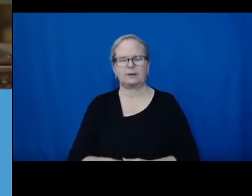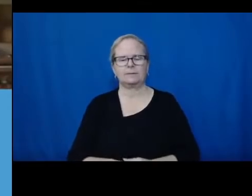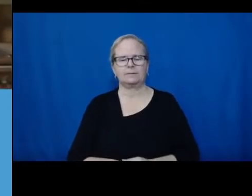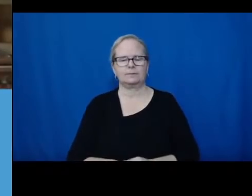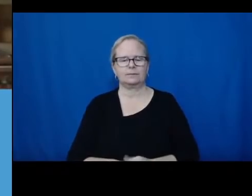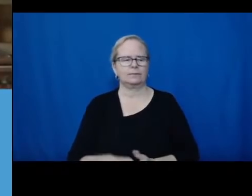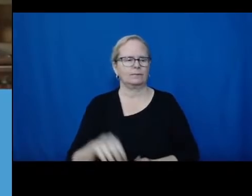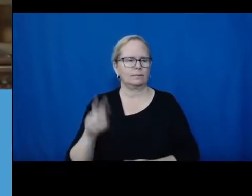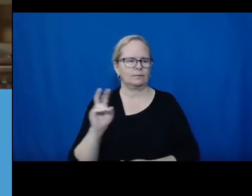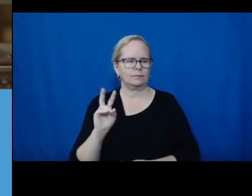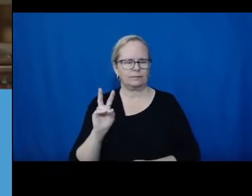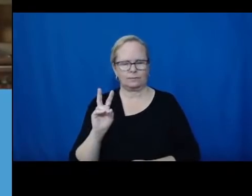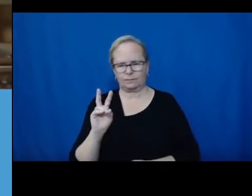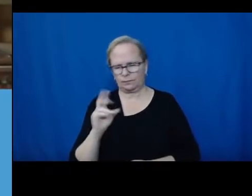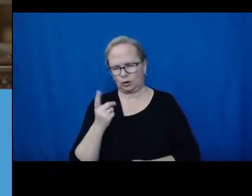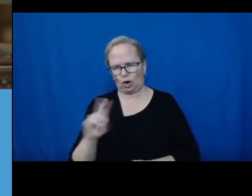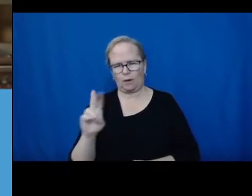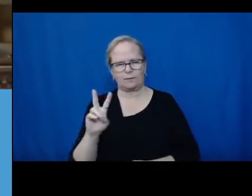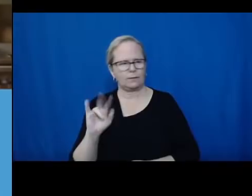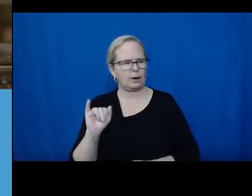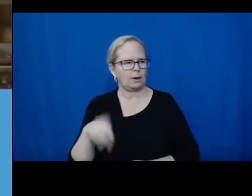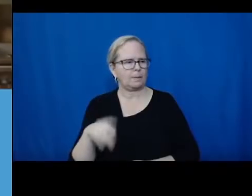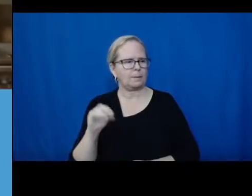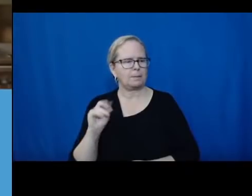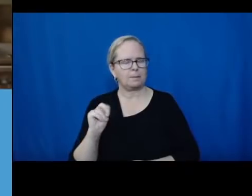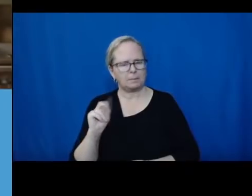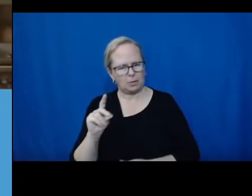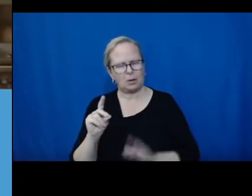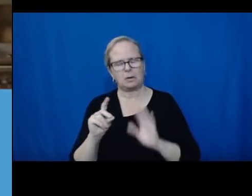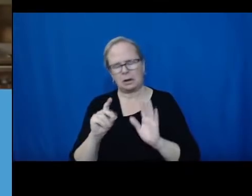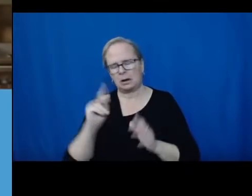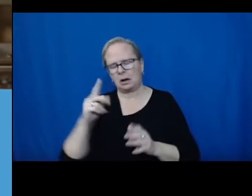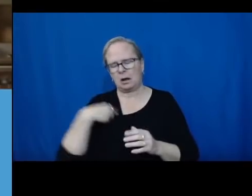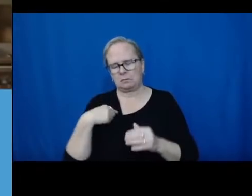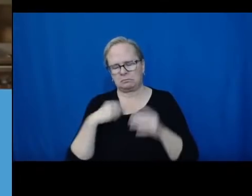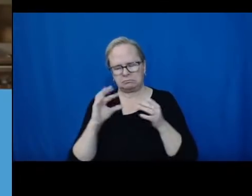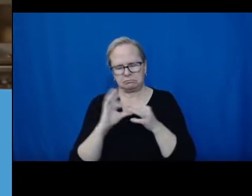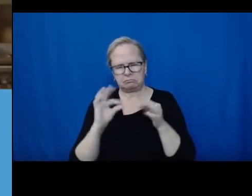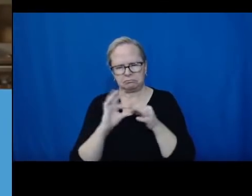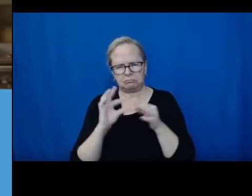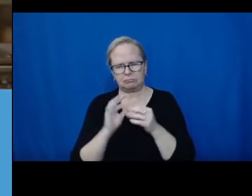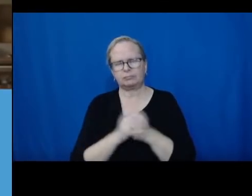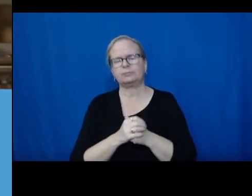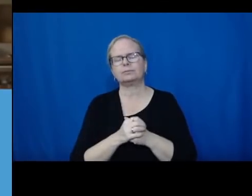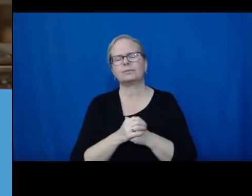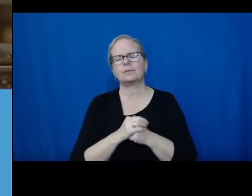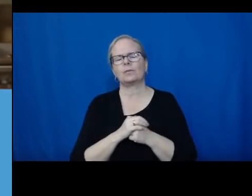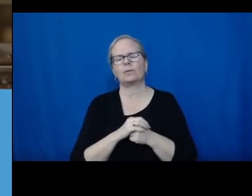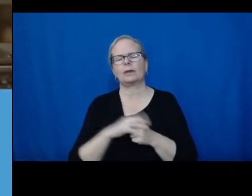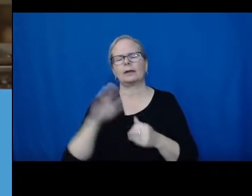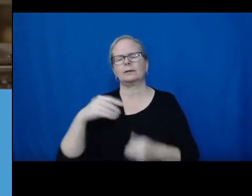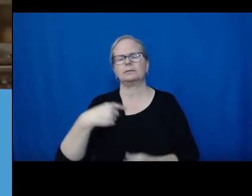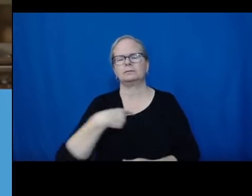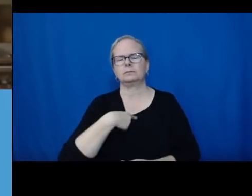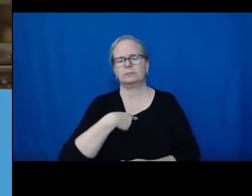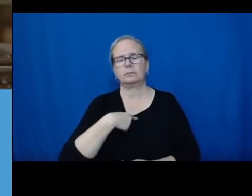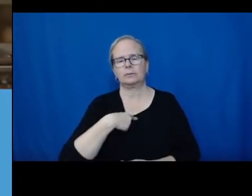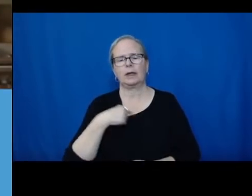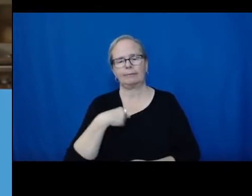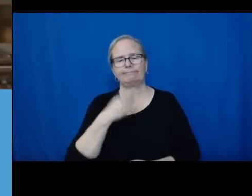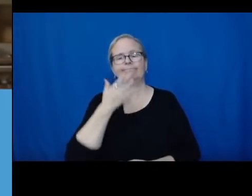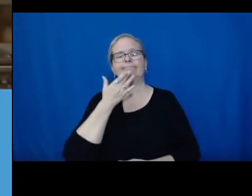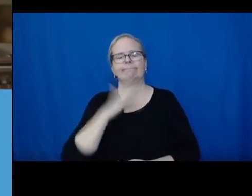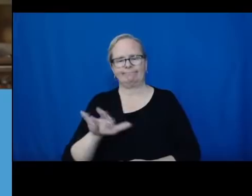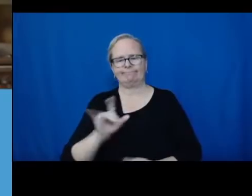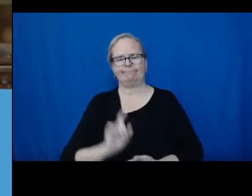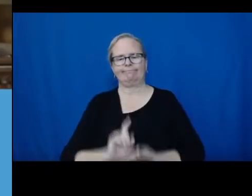Maybe I'll just start by saying, because we're focusing on rural healthcare, how privileged I feel to be in an emerge